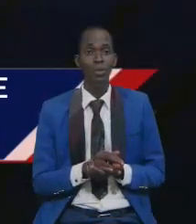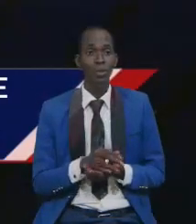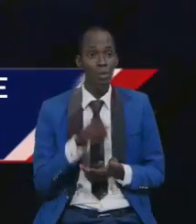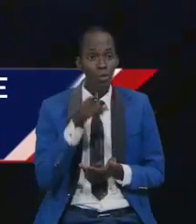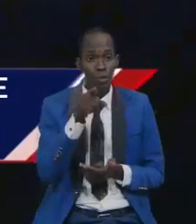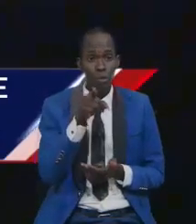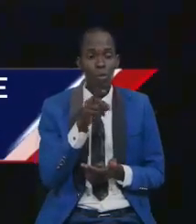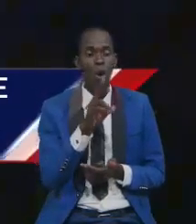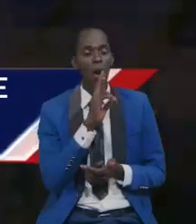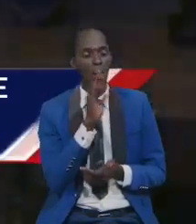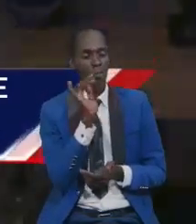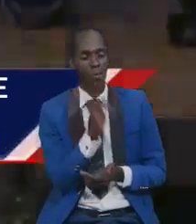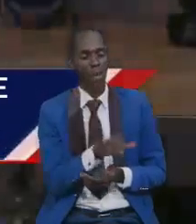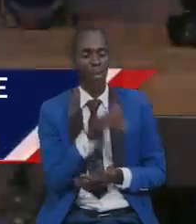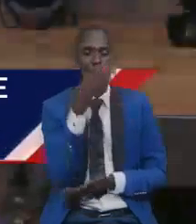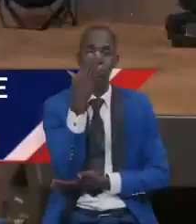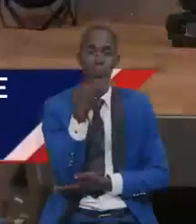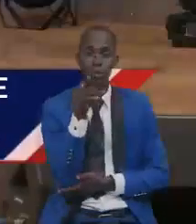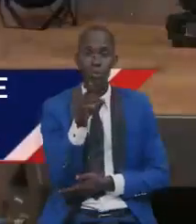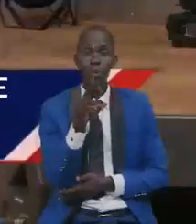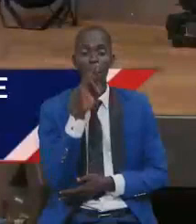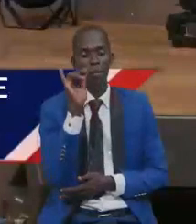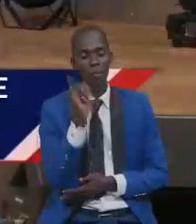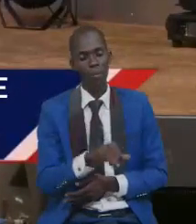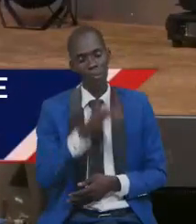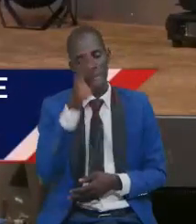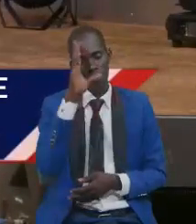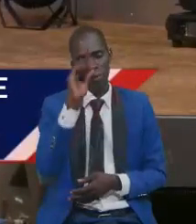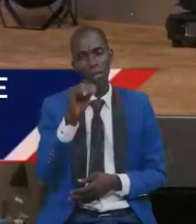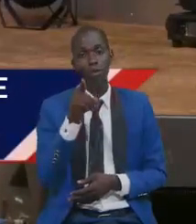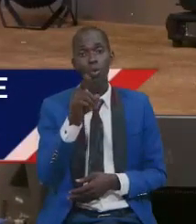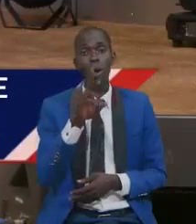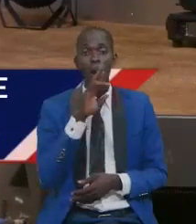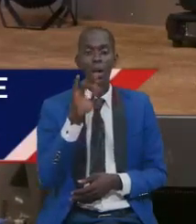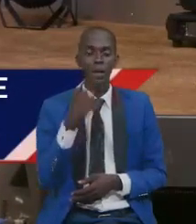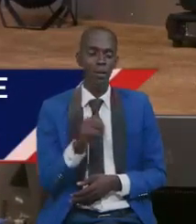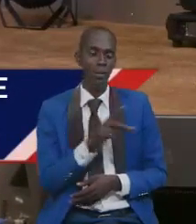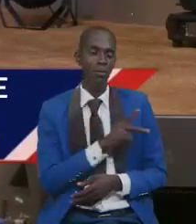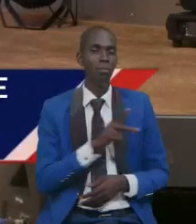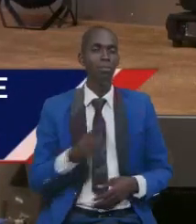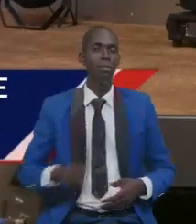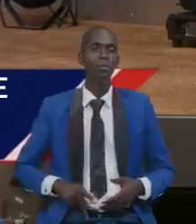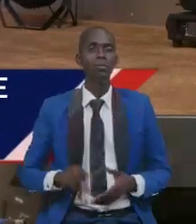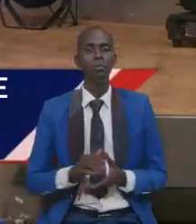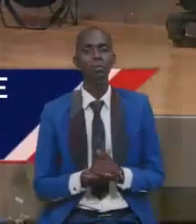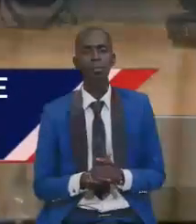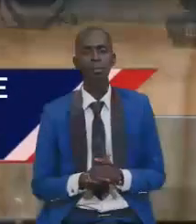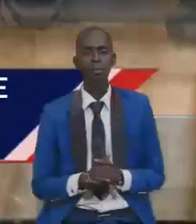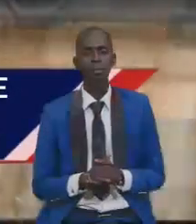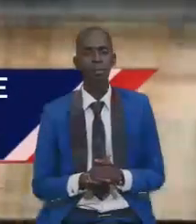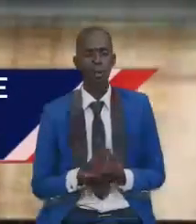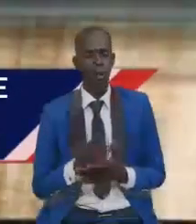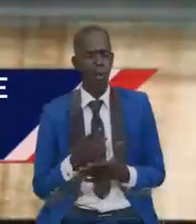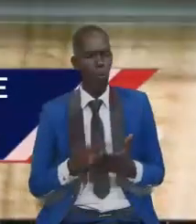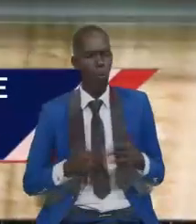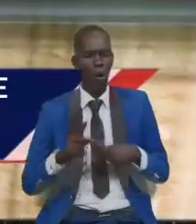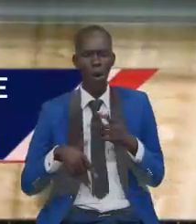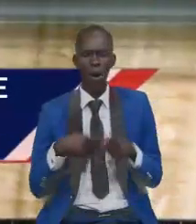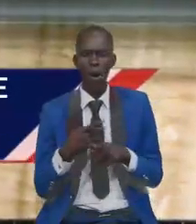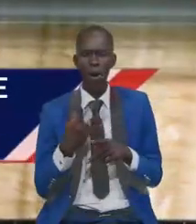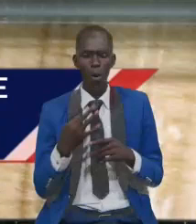tree, thou art the man, thou art the king. What boldness and